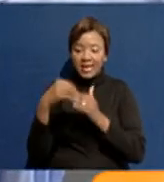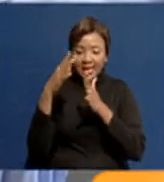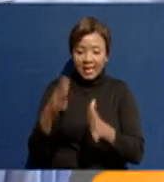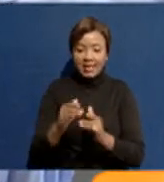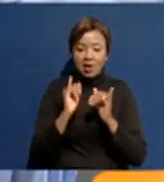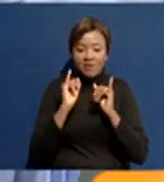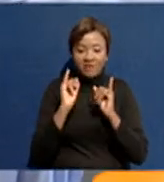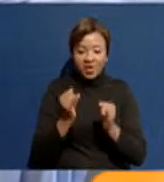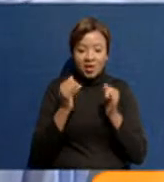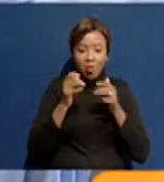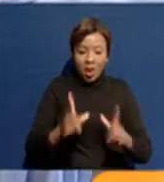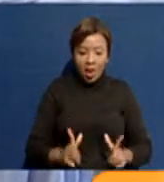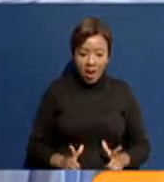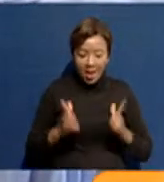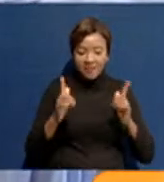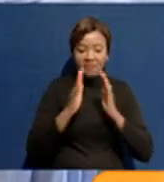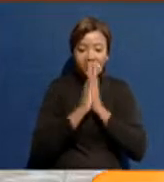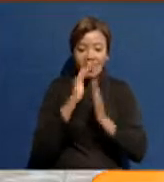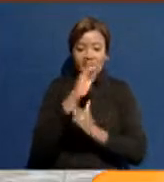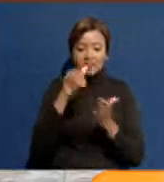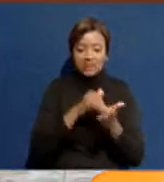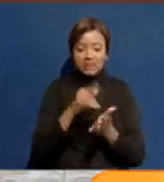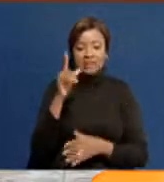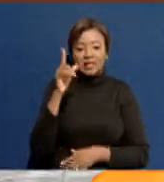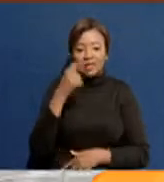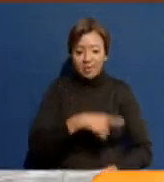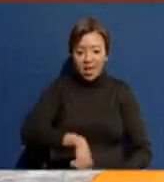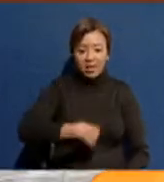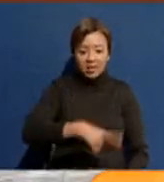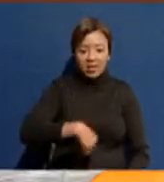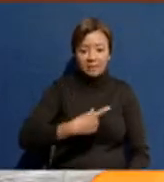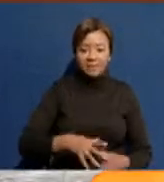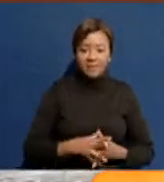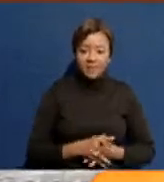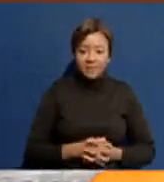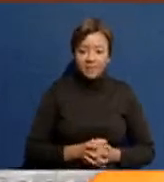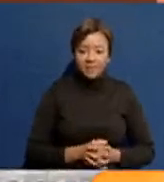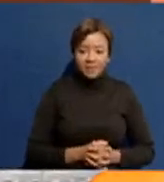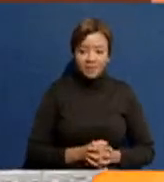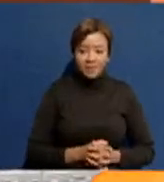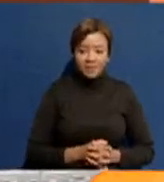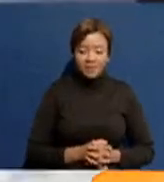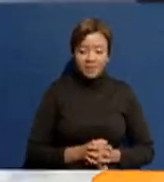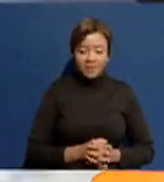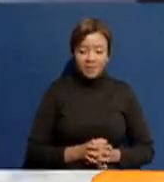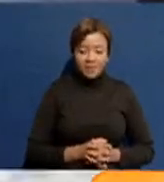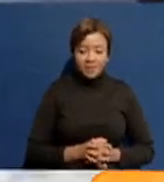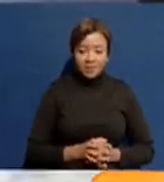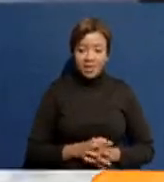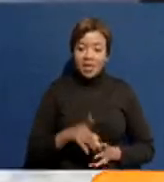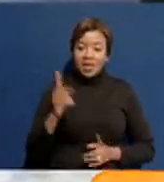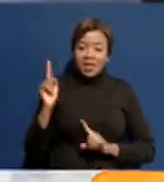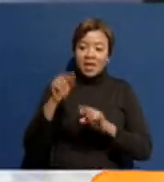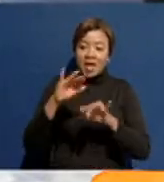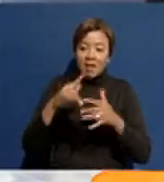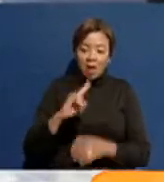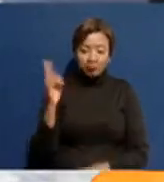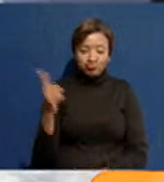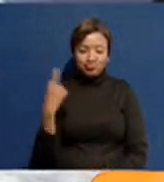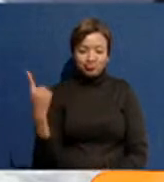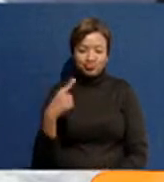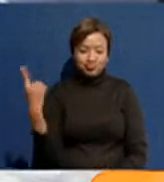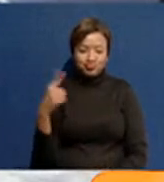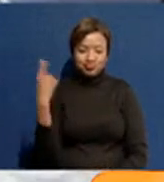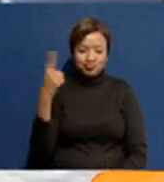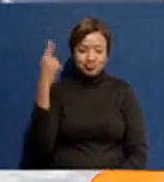New Life Prayer Center based in Malindi. He reportedly landed in a chopper, flanked by some